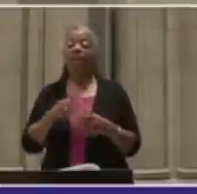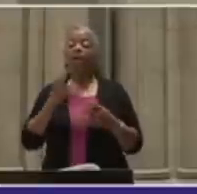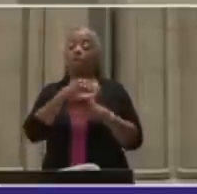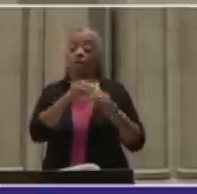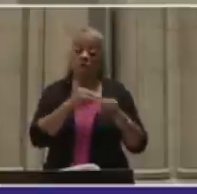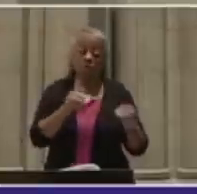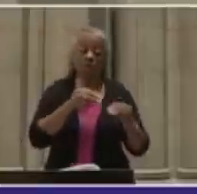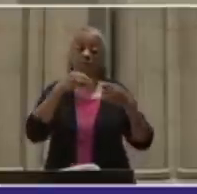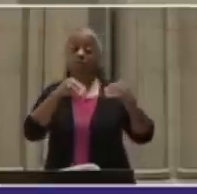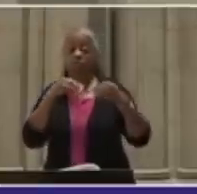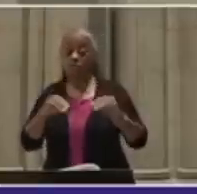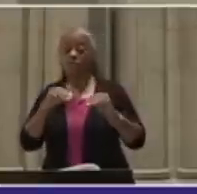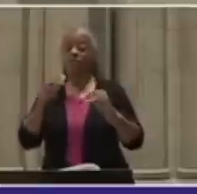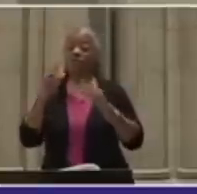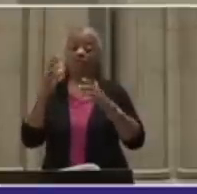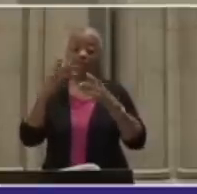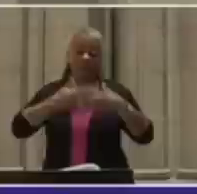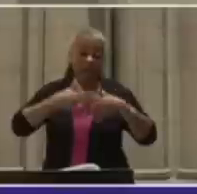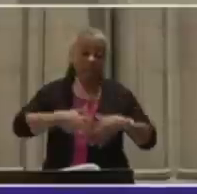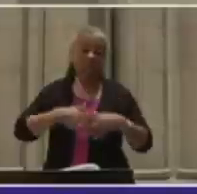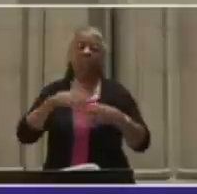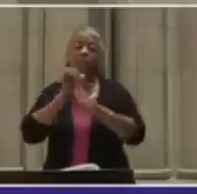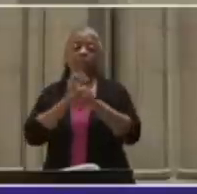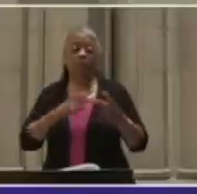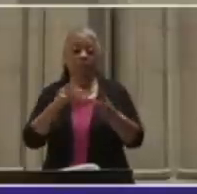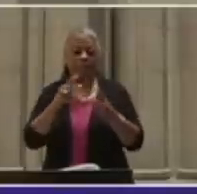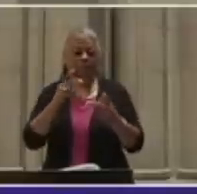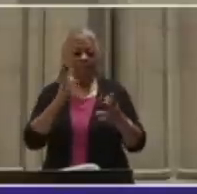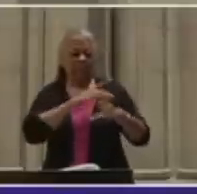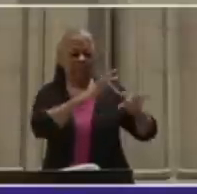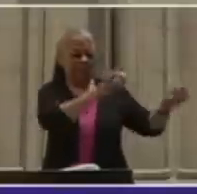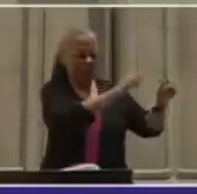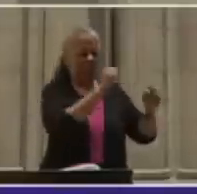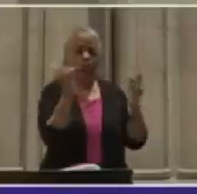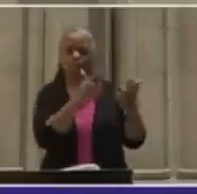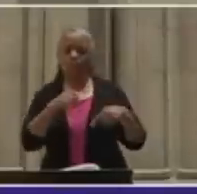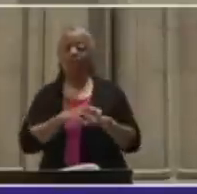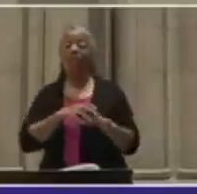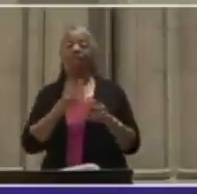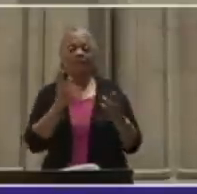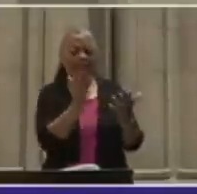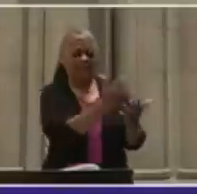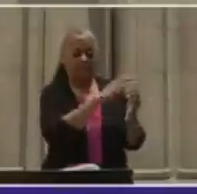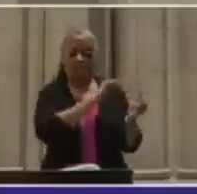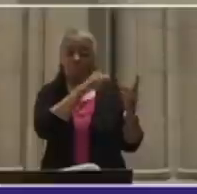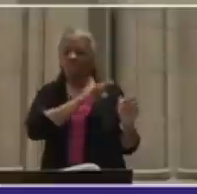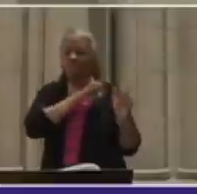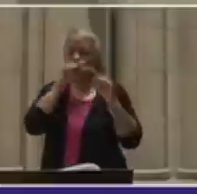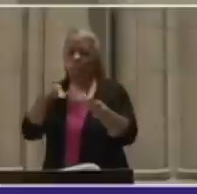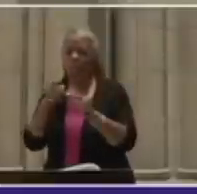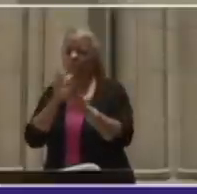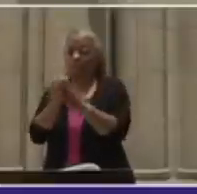the factories, the workplaces. Enlist everyone in a general lament, a call